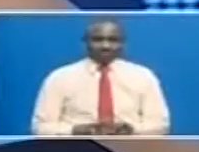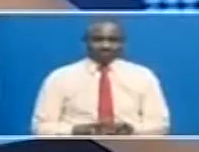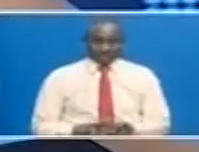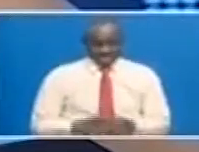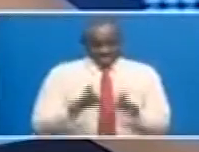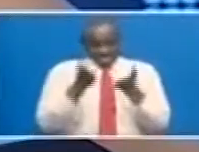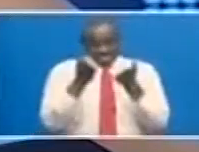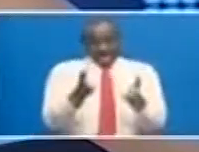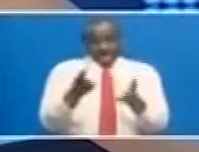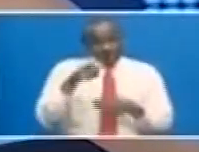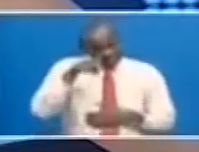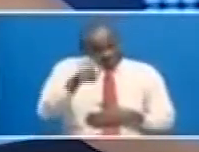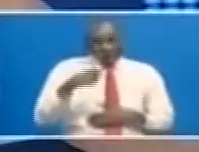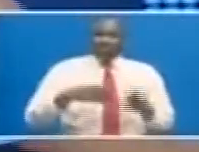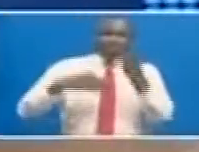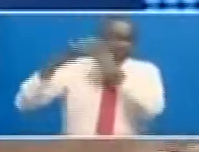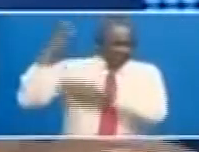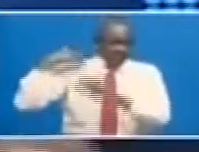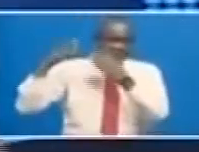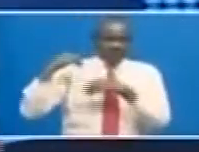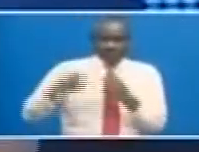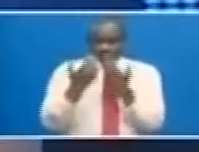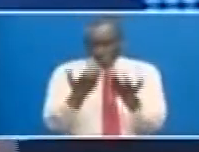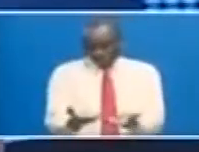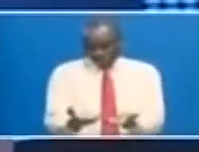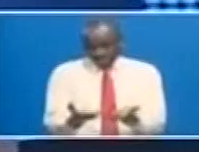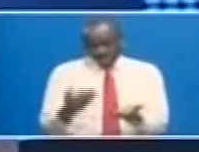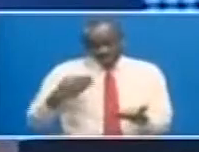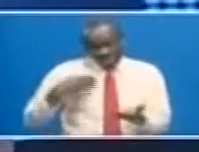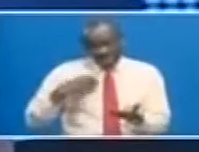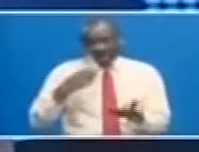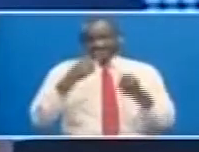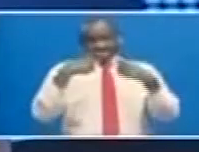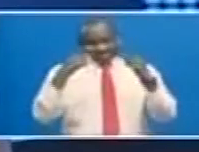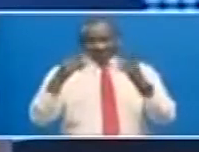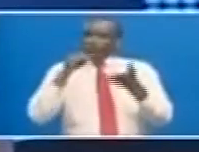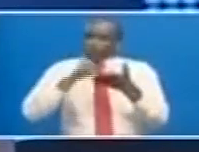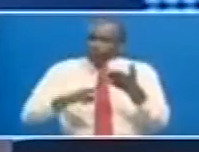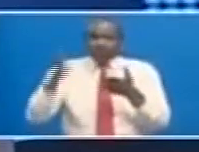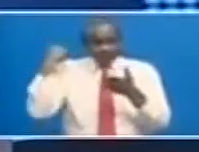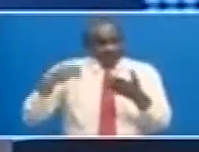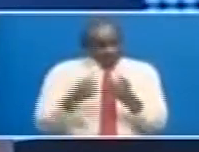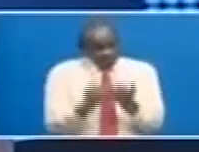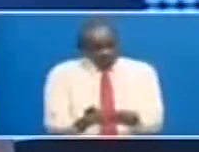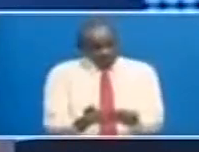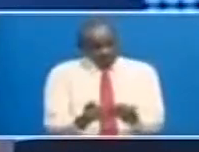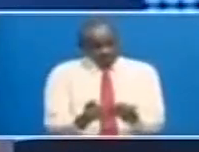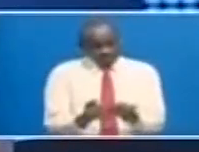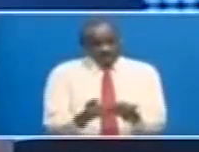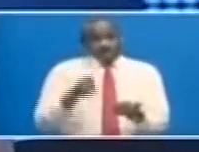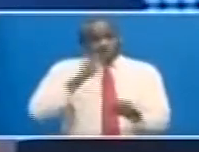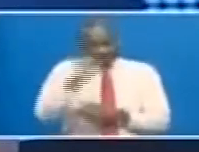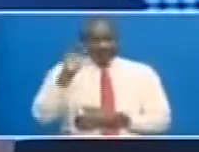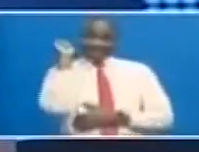Harvesting rituals date back to ancient times and involve thanking the gods for a successful crop growing season. For the Abawanga of